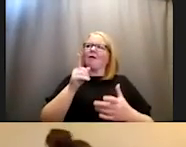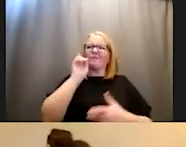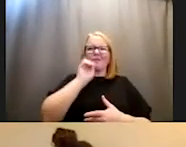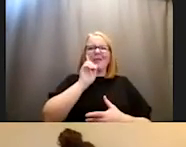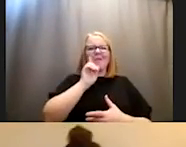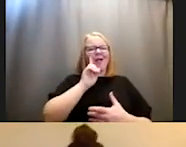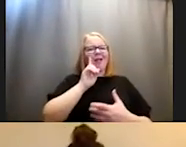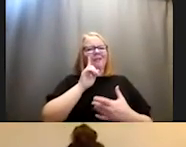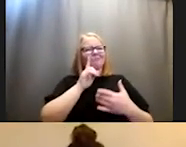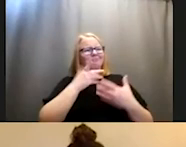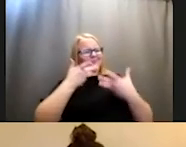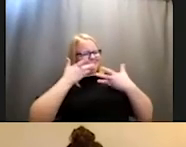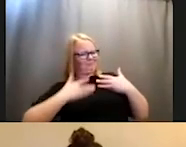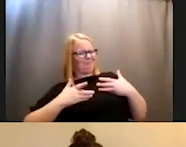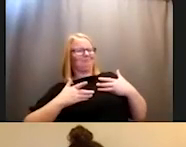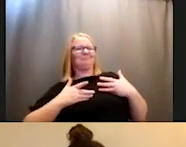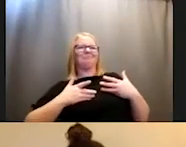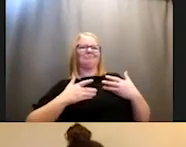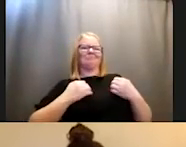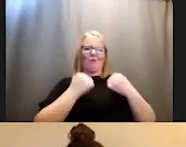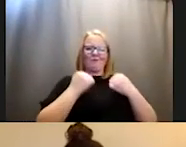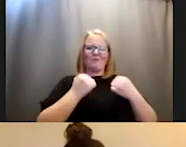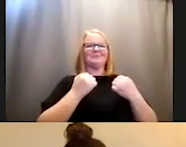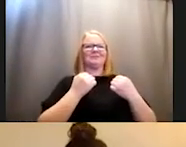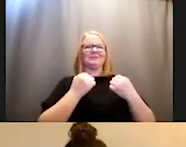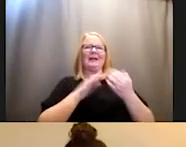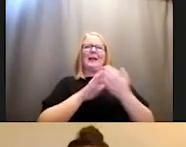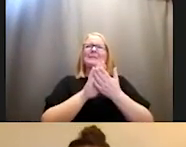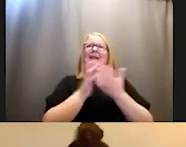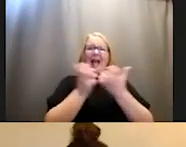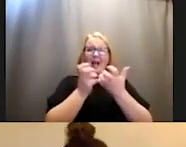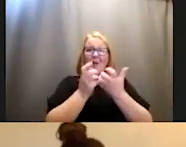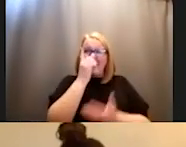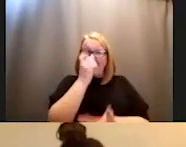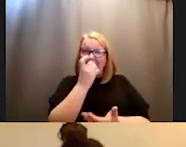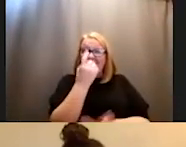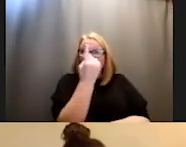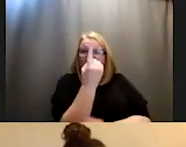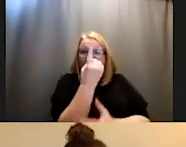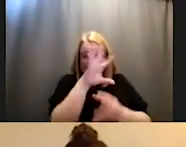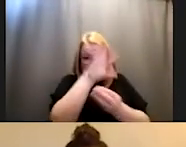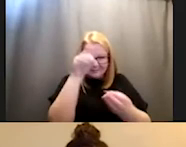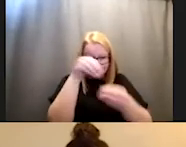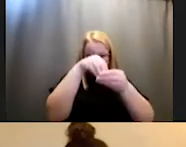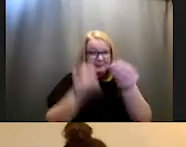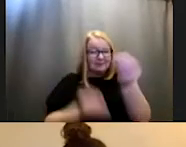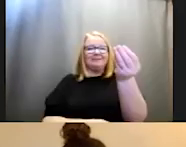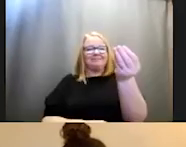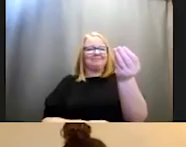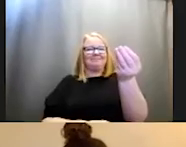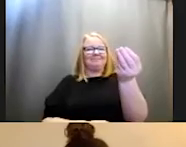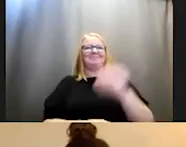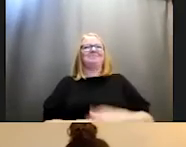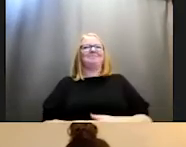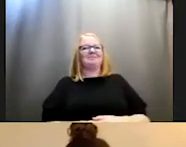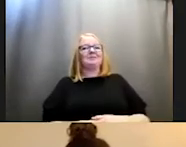and complex. I'm not surprised that they struggled to find one perfume to do all of those things. And then the image on the right here